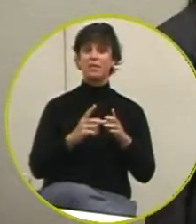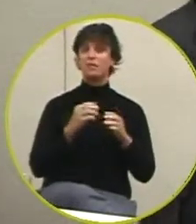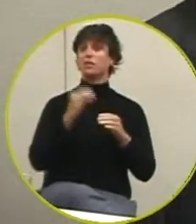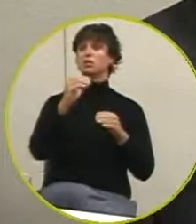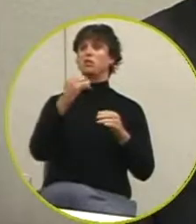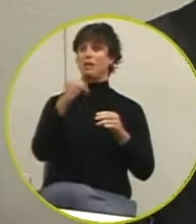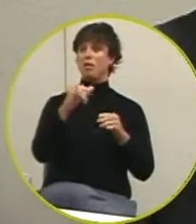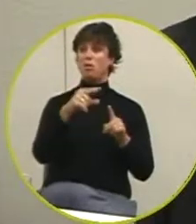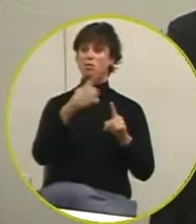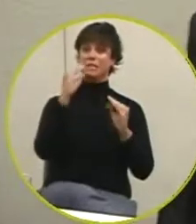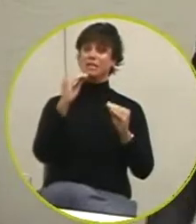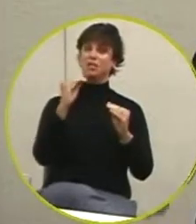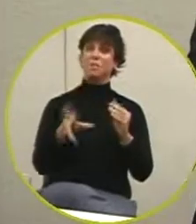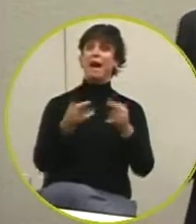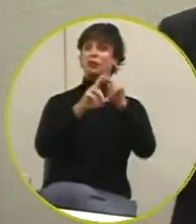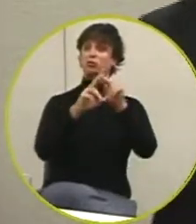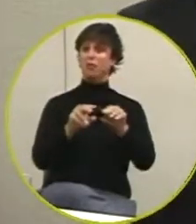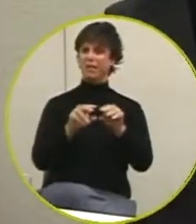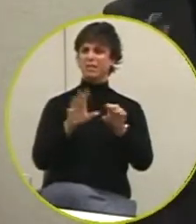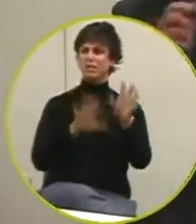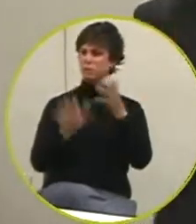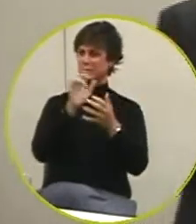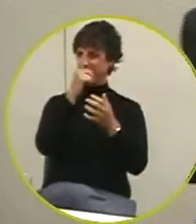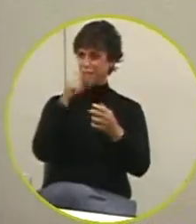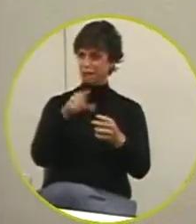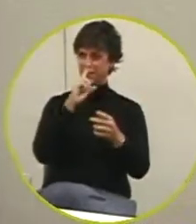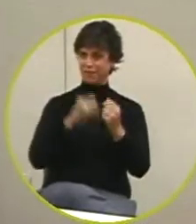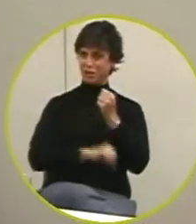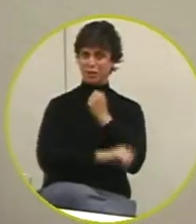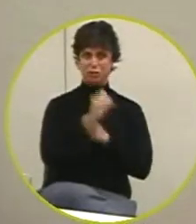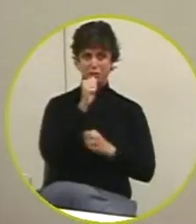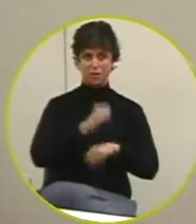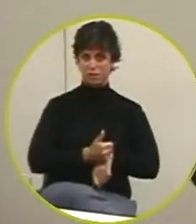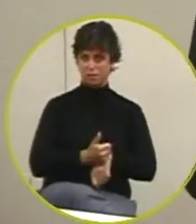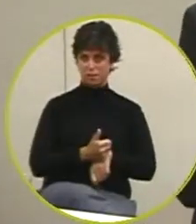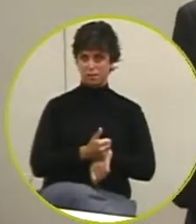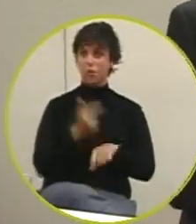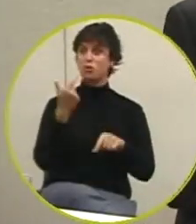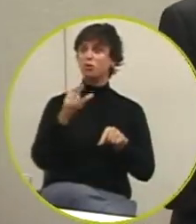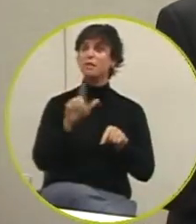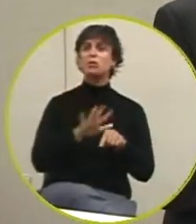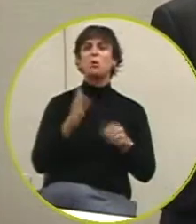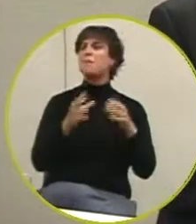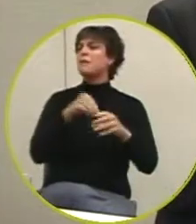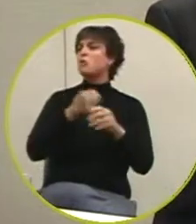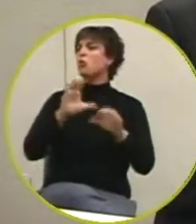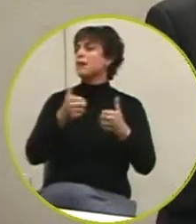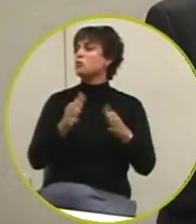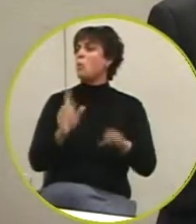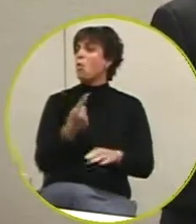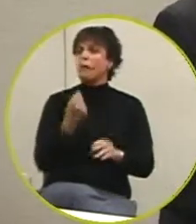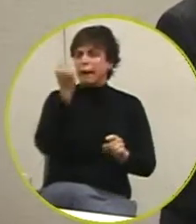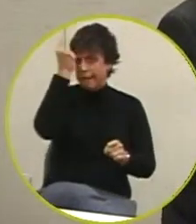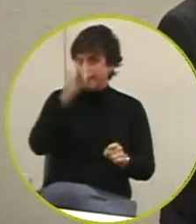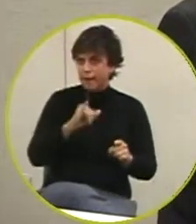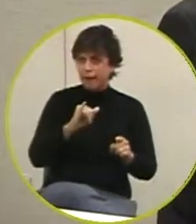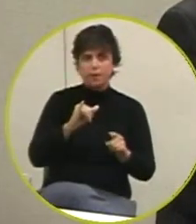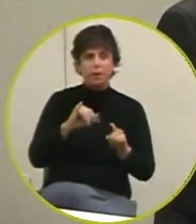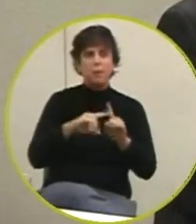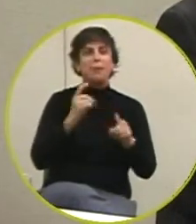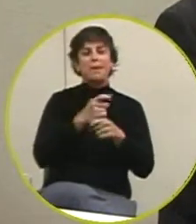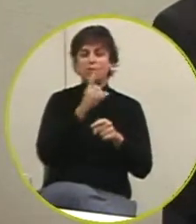taught something extra. And again, the green zone may be only in your classroom. I get that. But make sure that you have